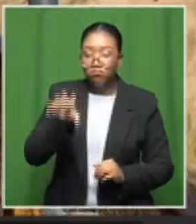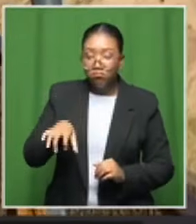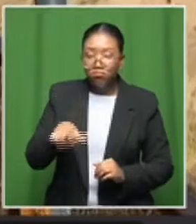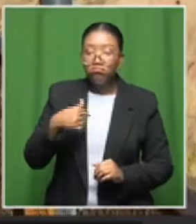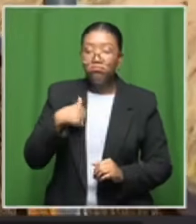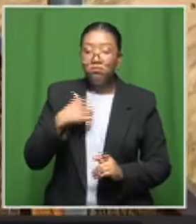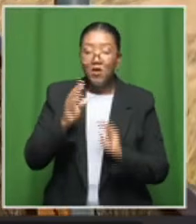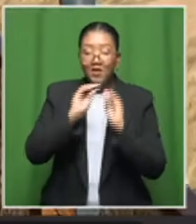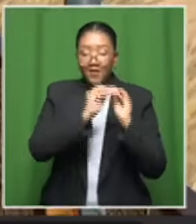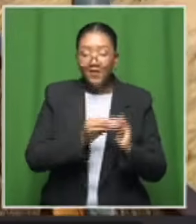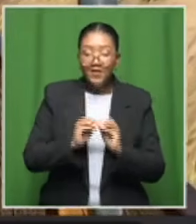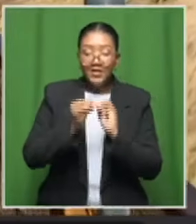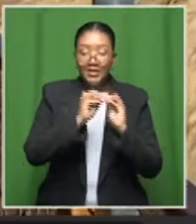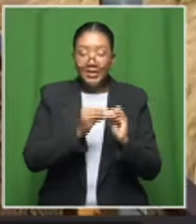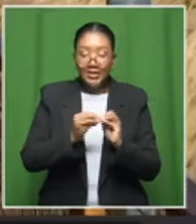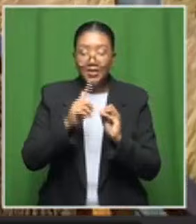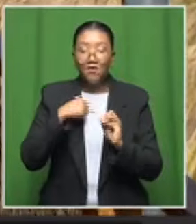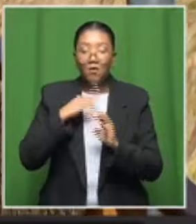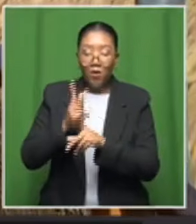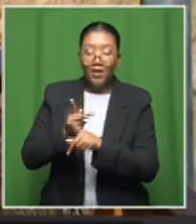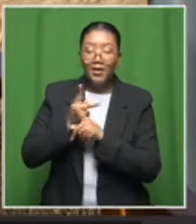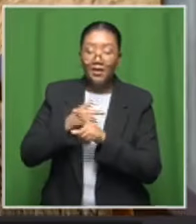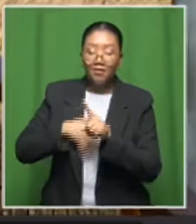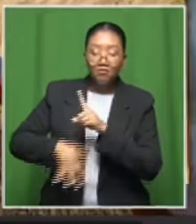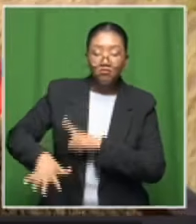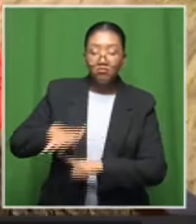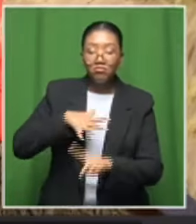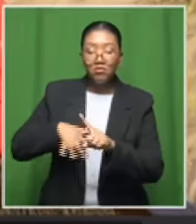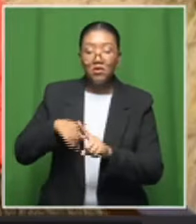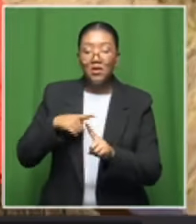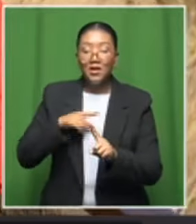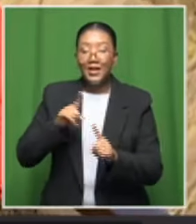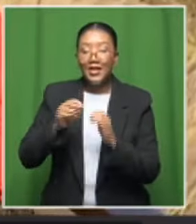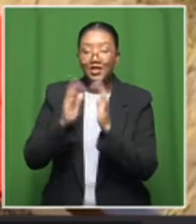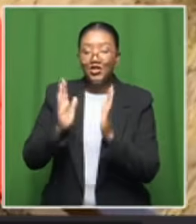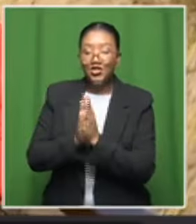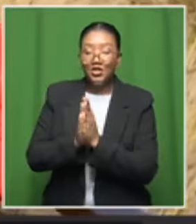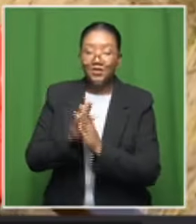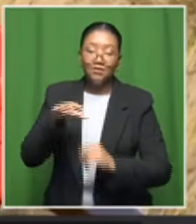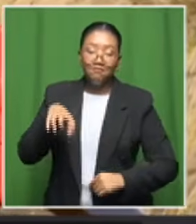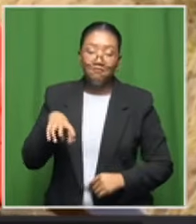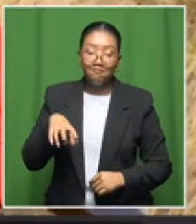history of St. Peter's Village, Rainbow Village here in Gqeberha.